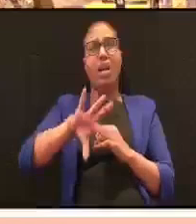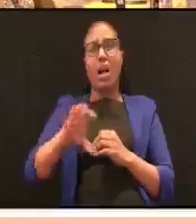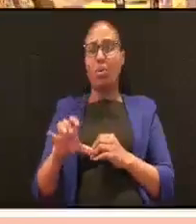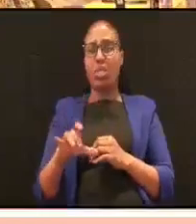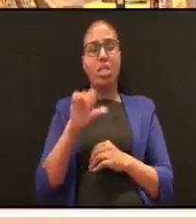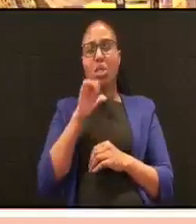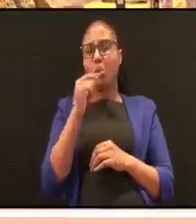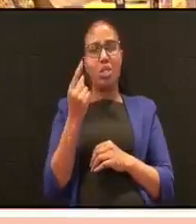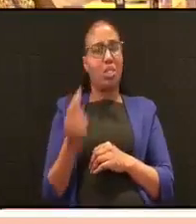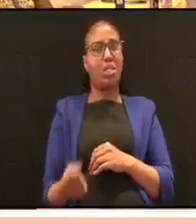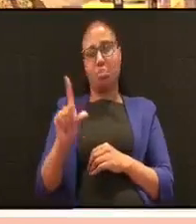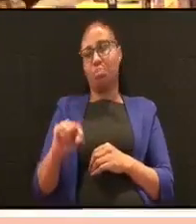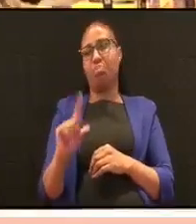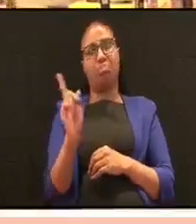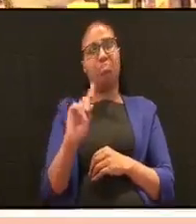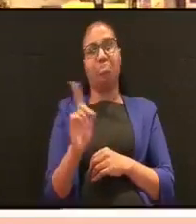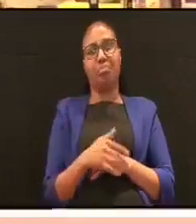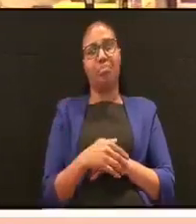not a mean achievement.